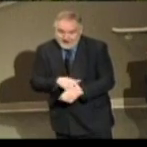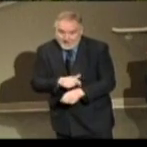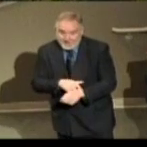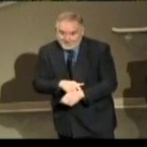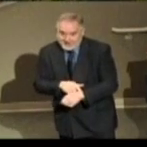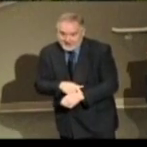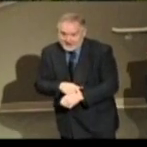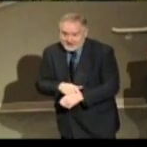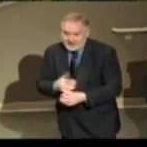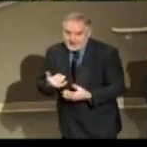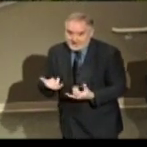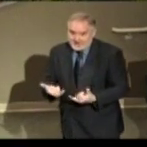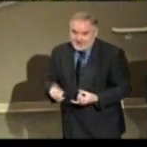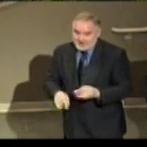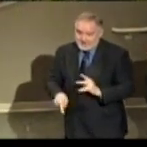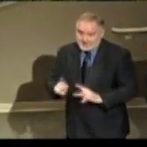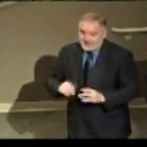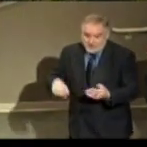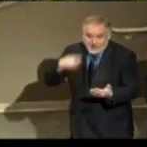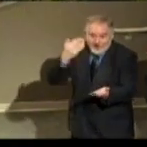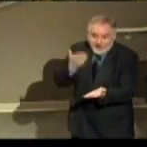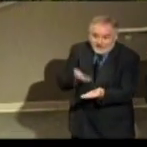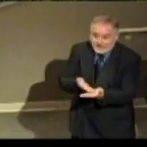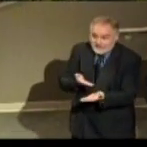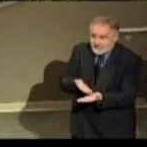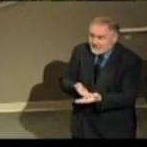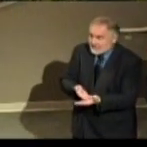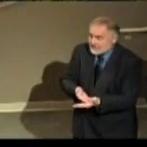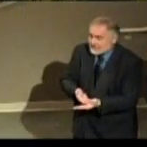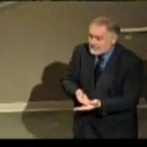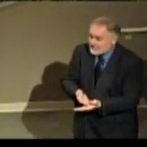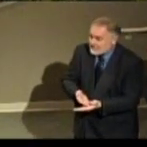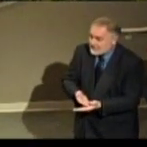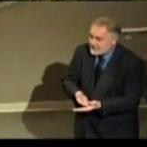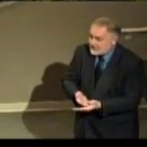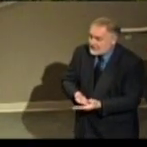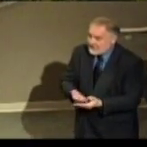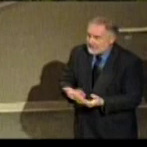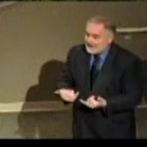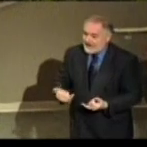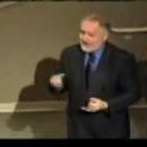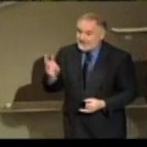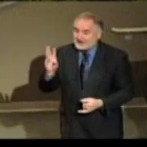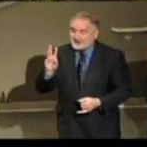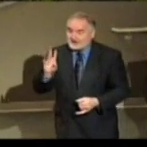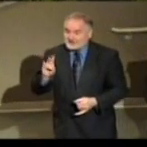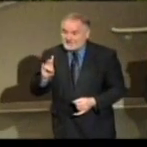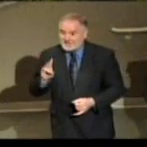they're really pouring in. I said, I know. Now it's 7:00 and I'm still caught on the